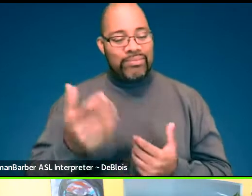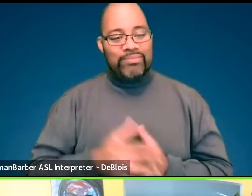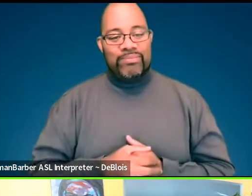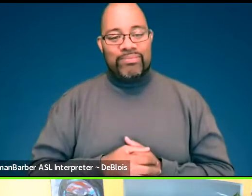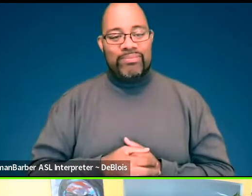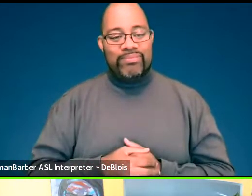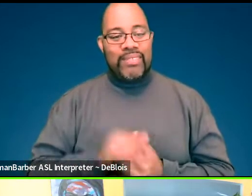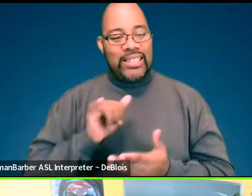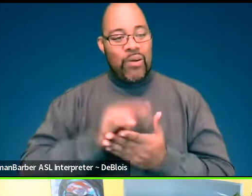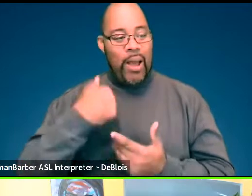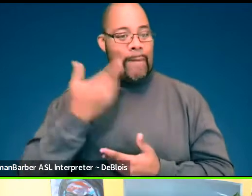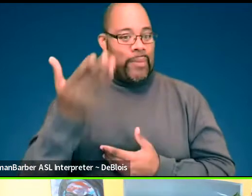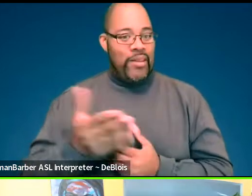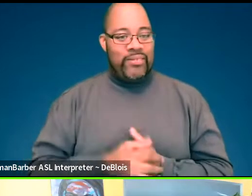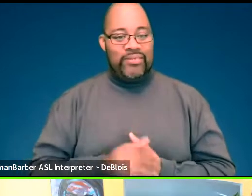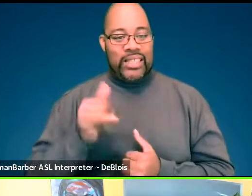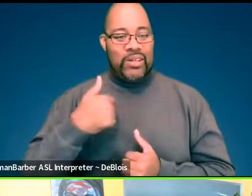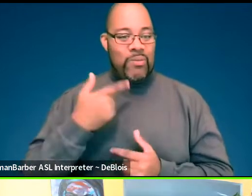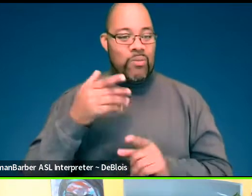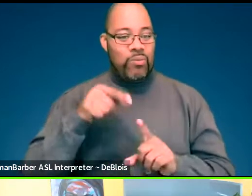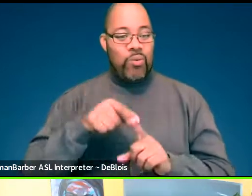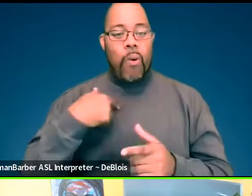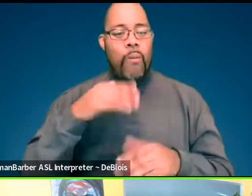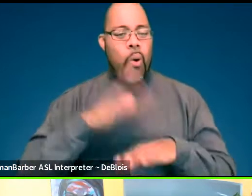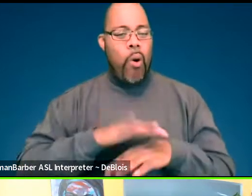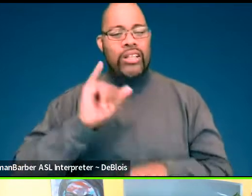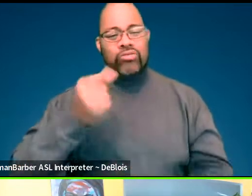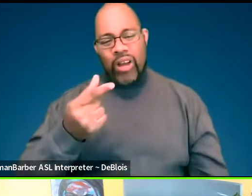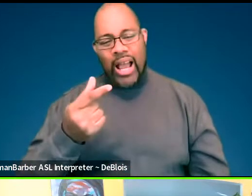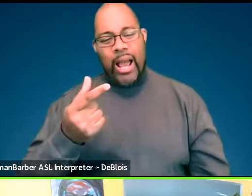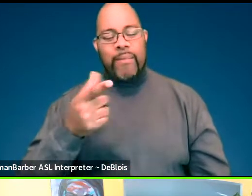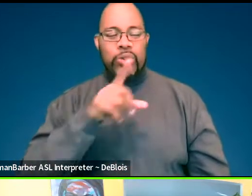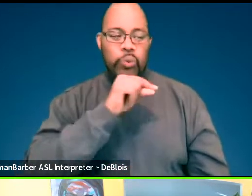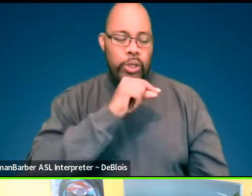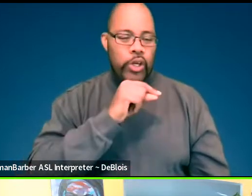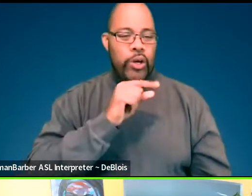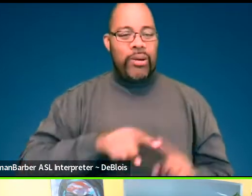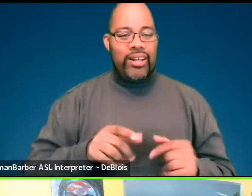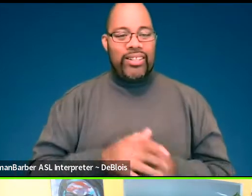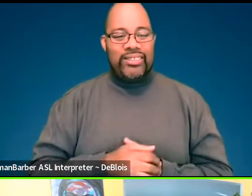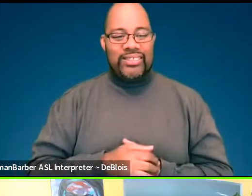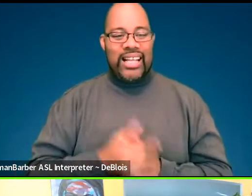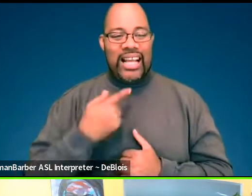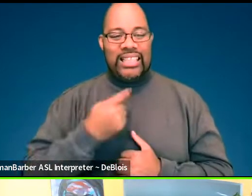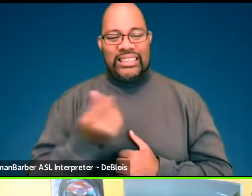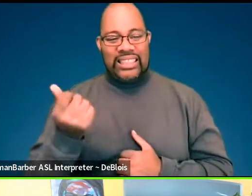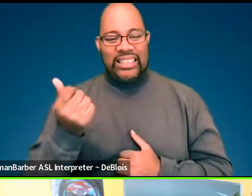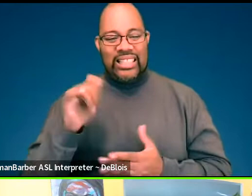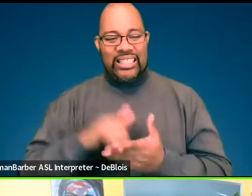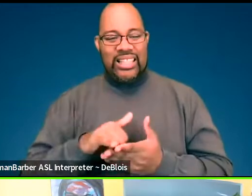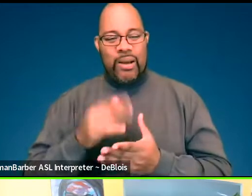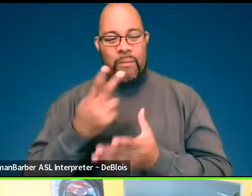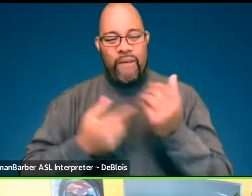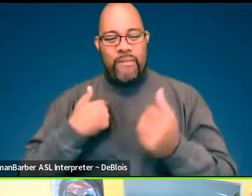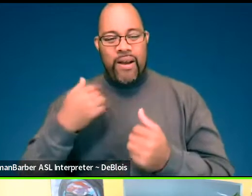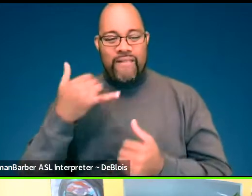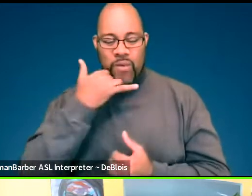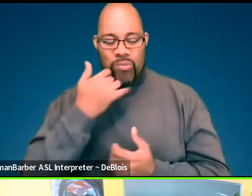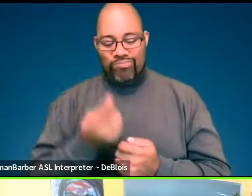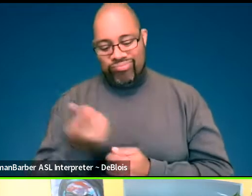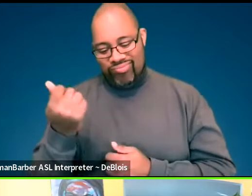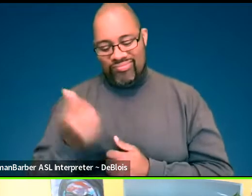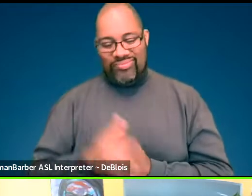Yeah, that's where I'm at. I'm also like on Instagram and Twitter, but I deleted those both from my phone.